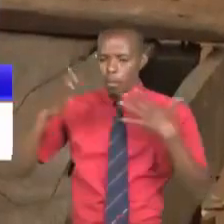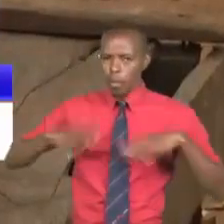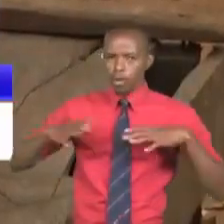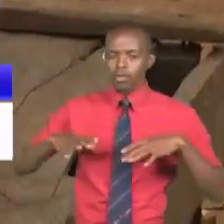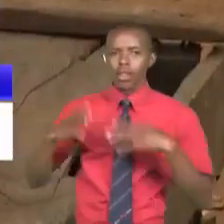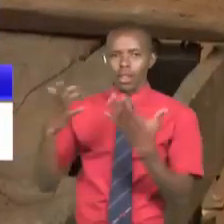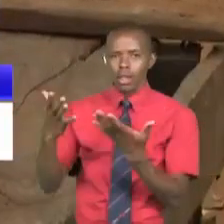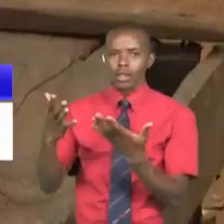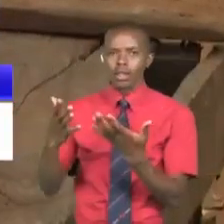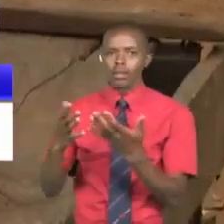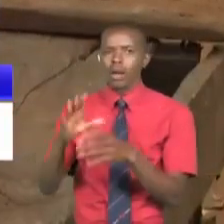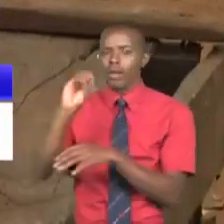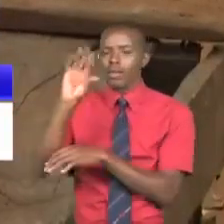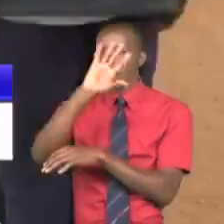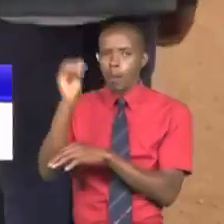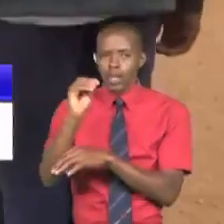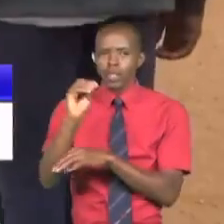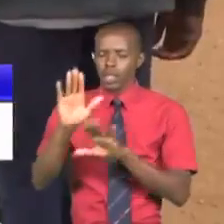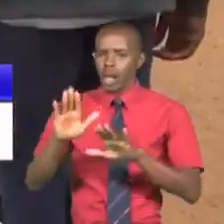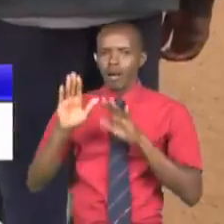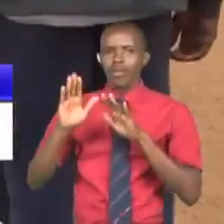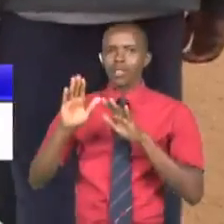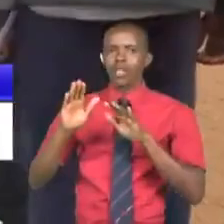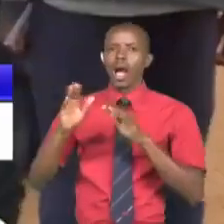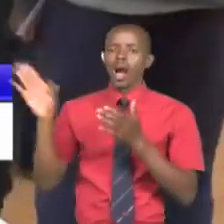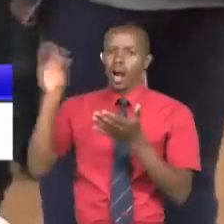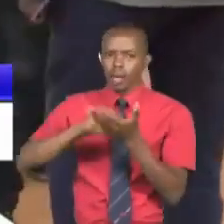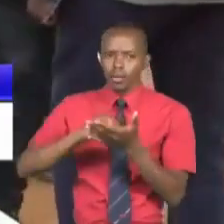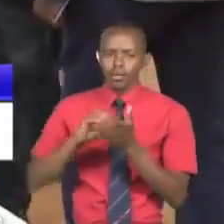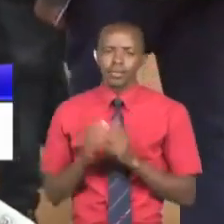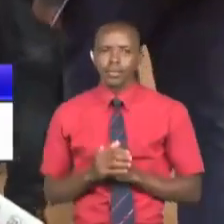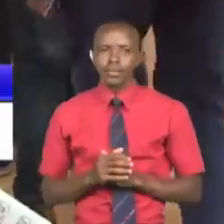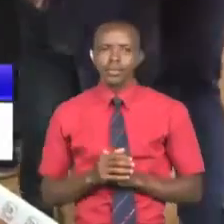candidate must win more than 50% to avoid a runoff. Daniel Kariuki for Switch TV.